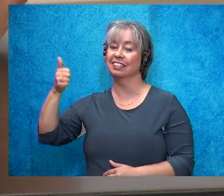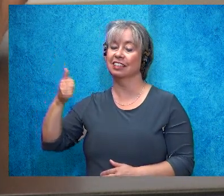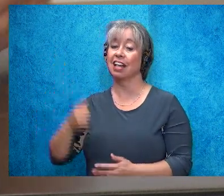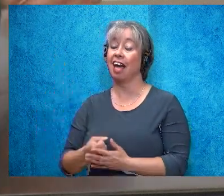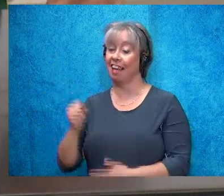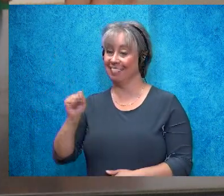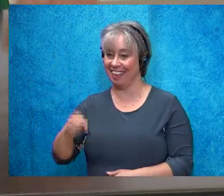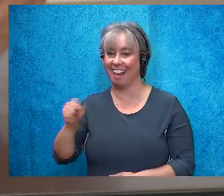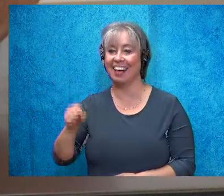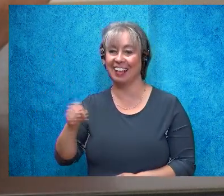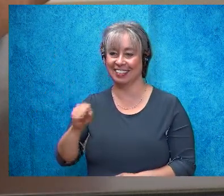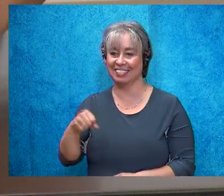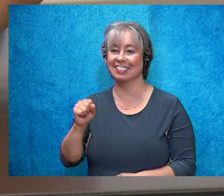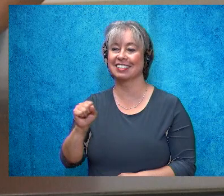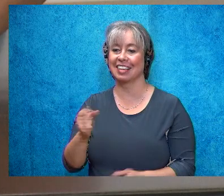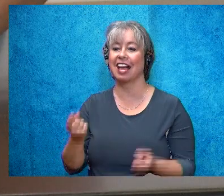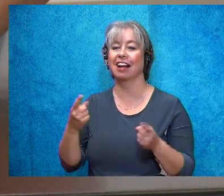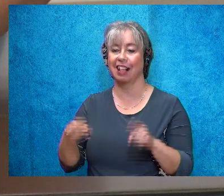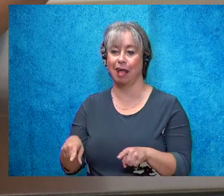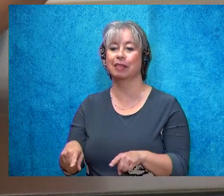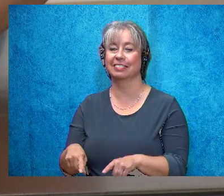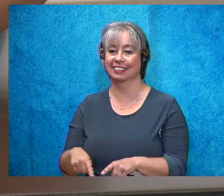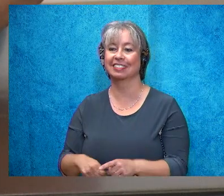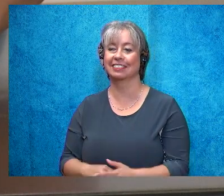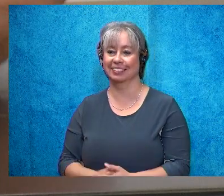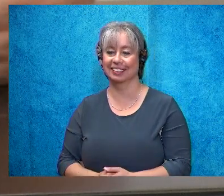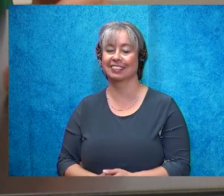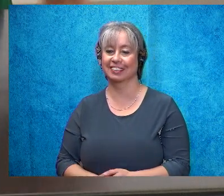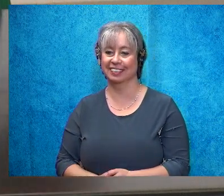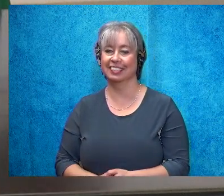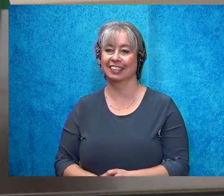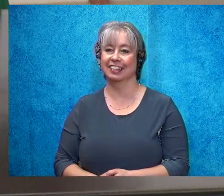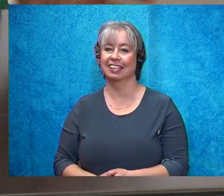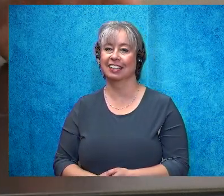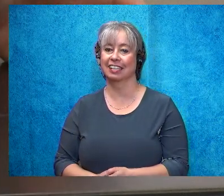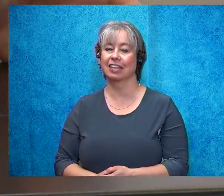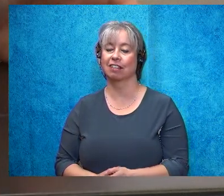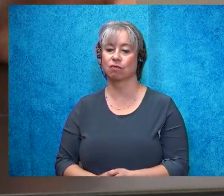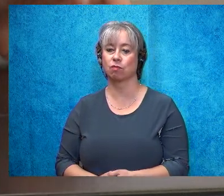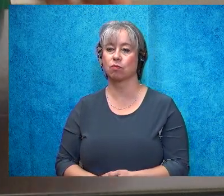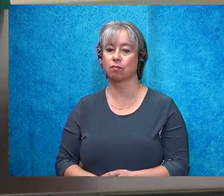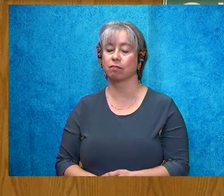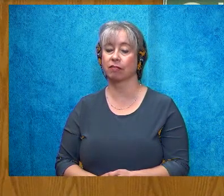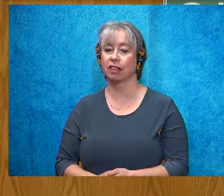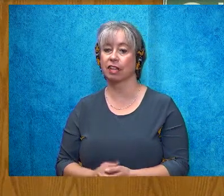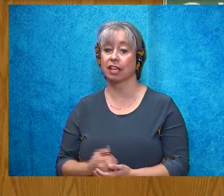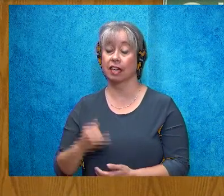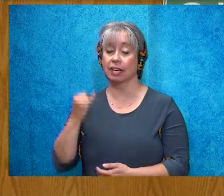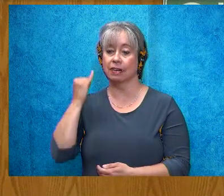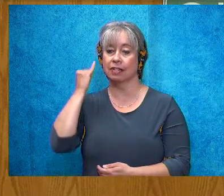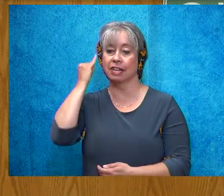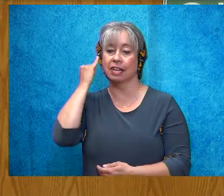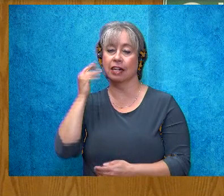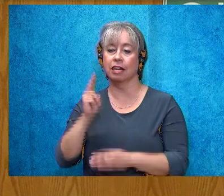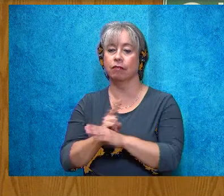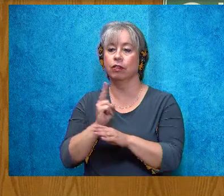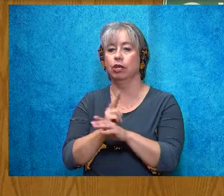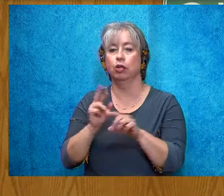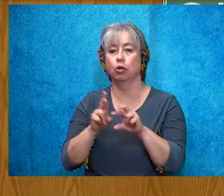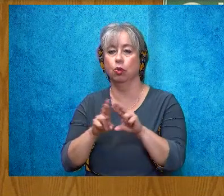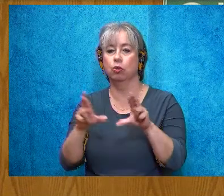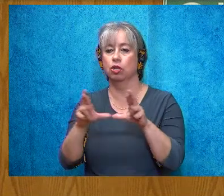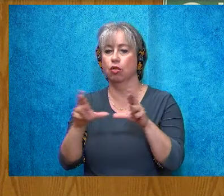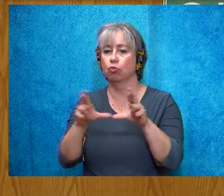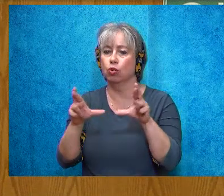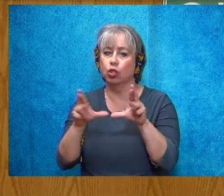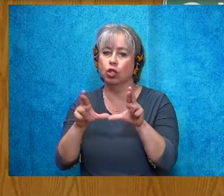Sure does. And actually, if you take a ruler to it and you can get something fancy like a slow-mo camera or